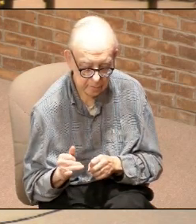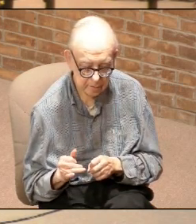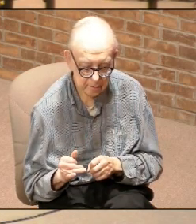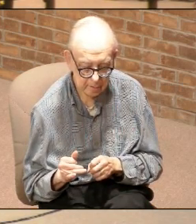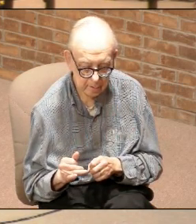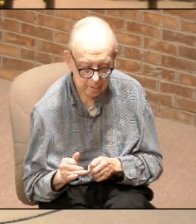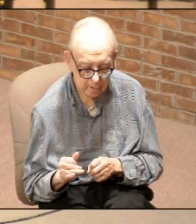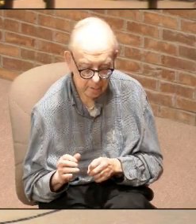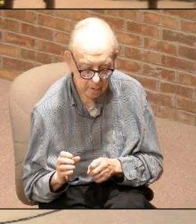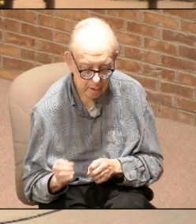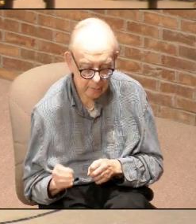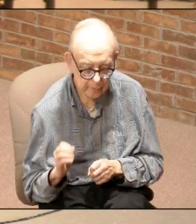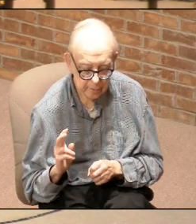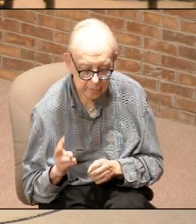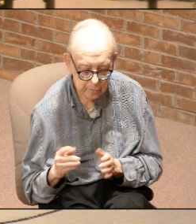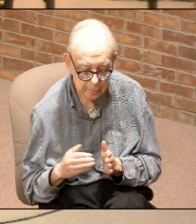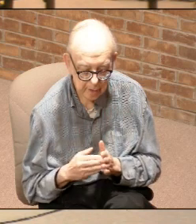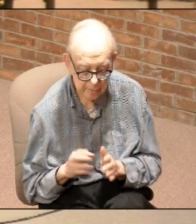2007